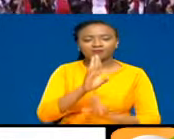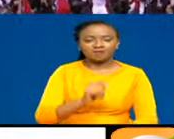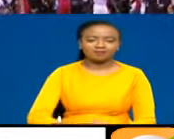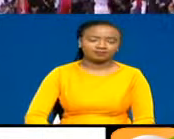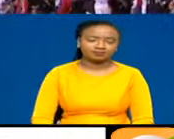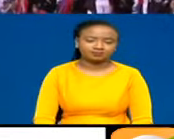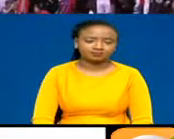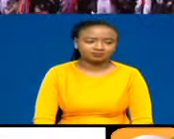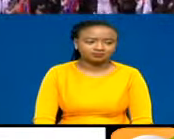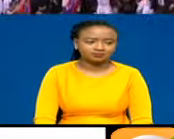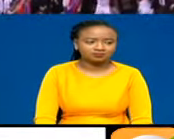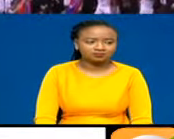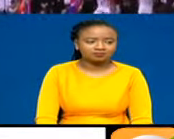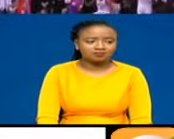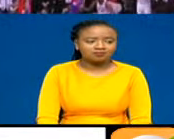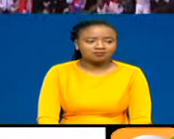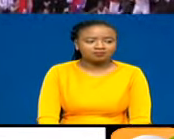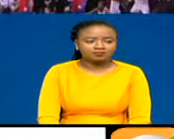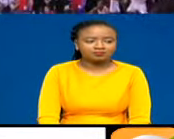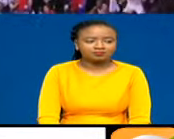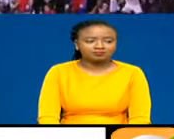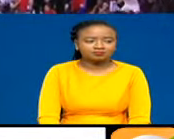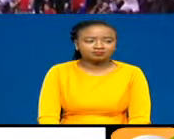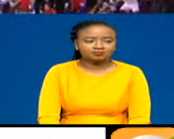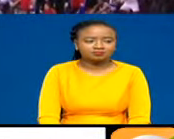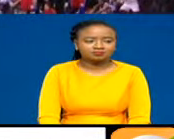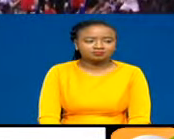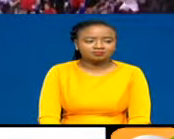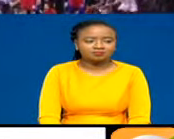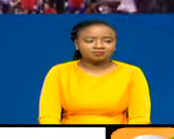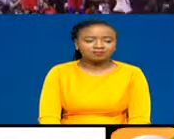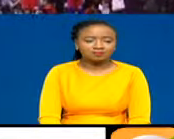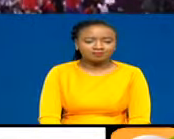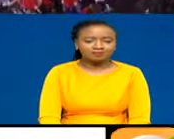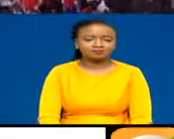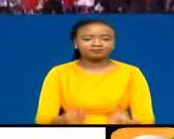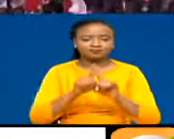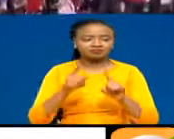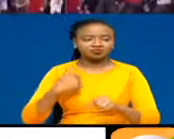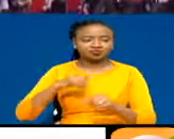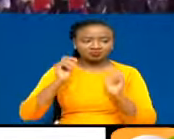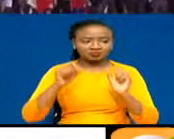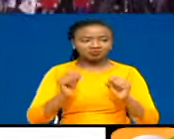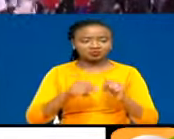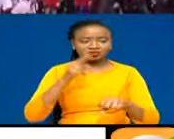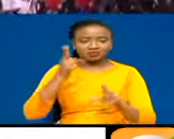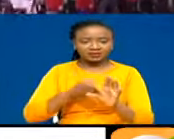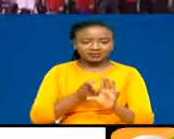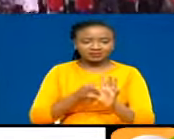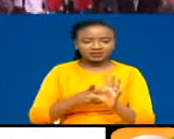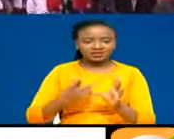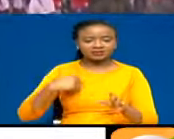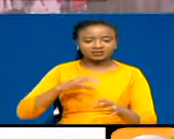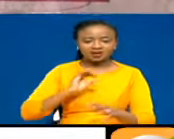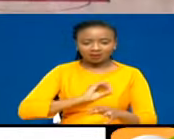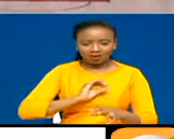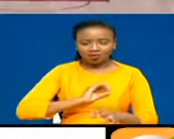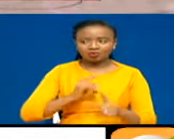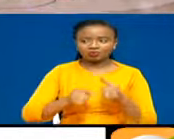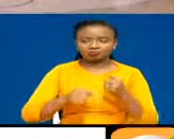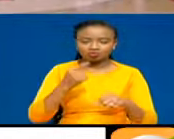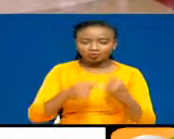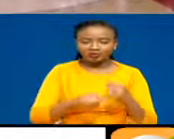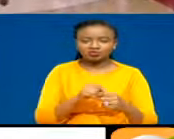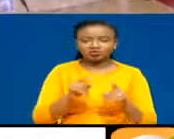to grow to be something bigger. Yeah, and we can play in our own leagues, create more jobs for more Africans